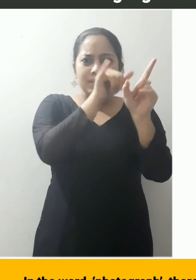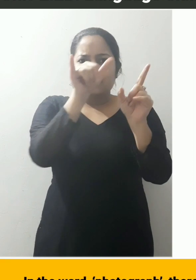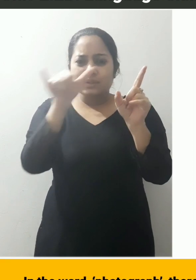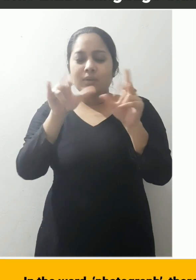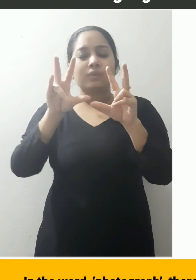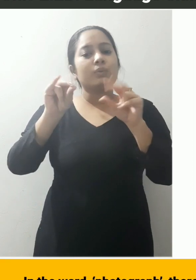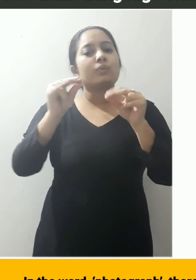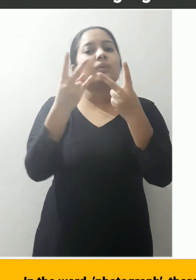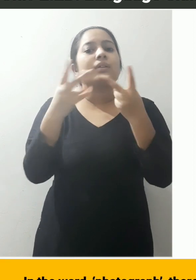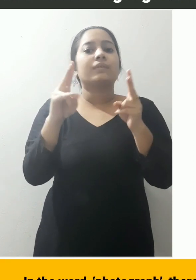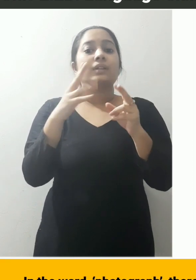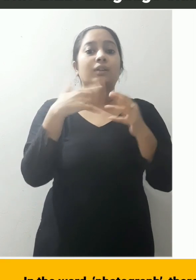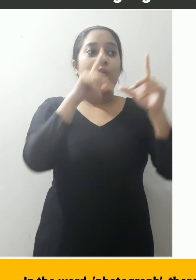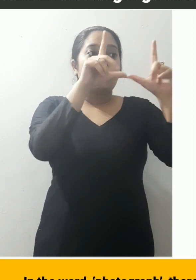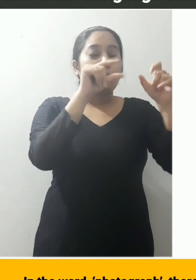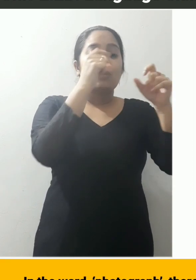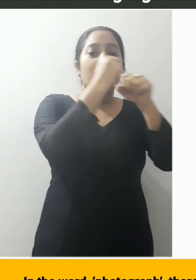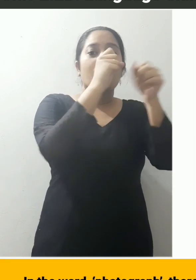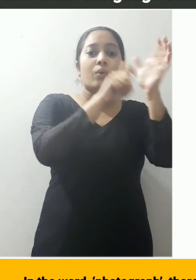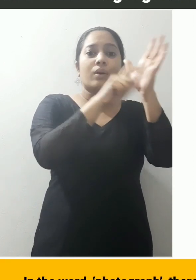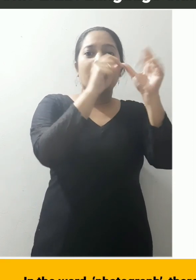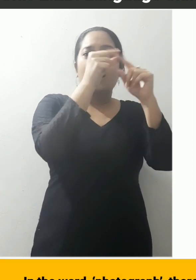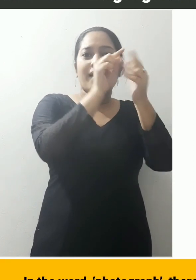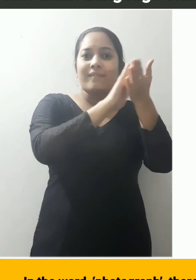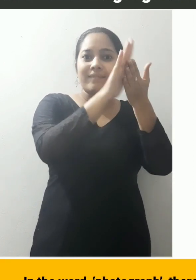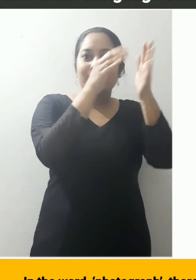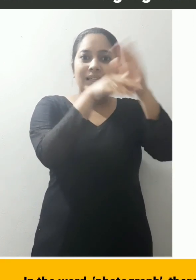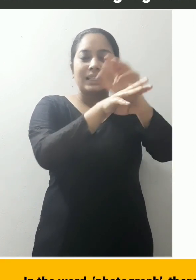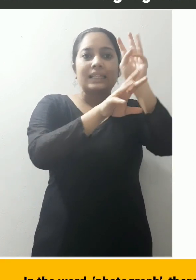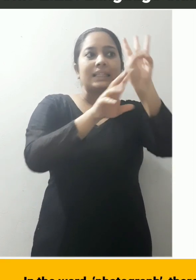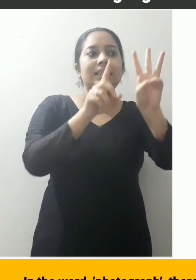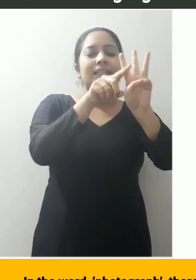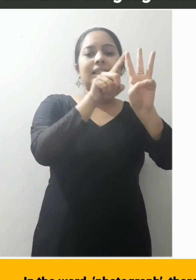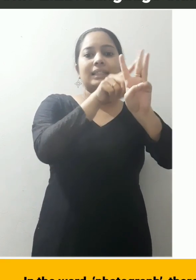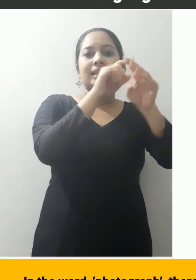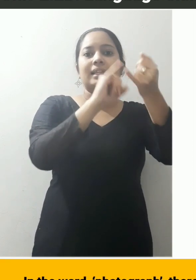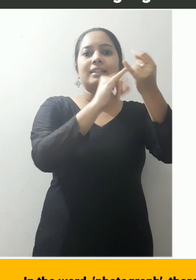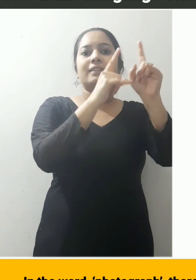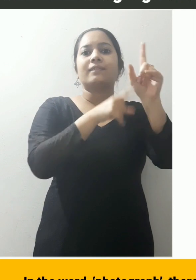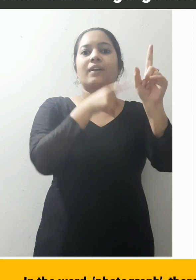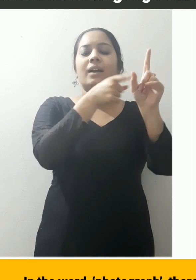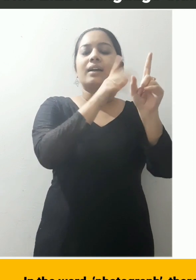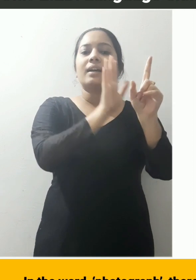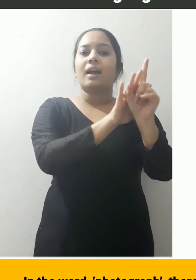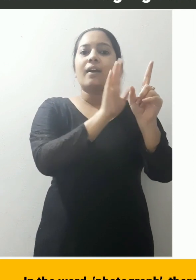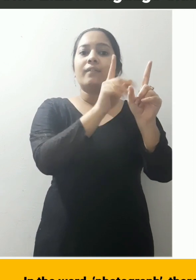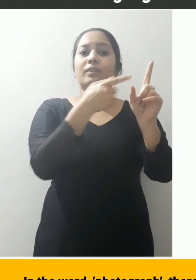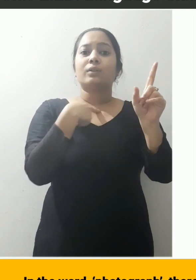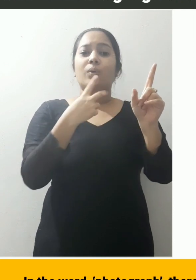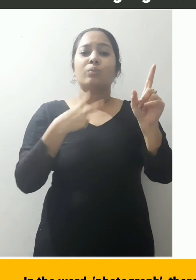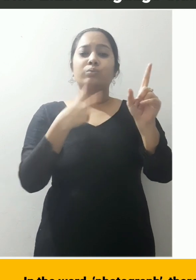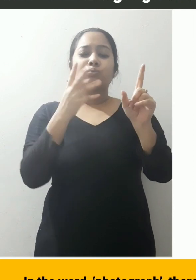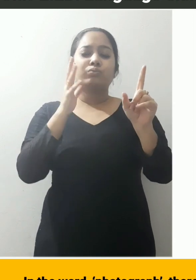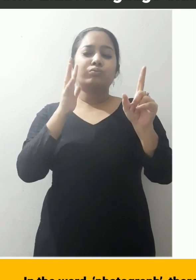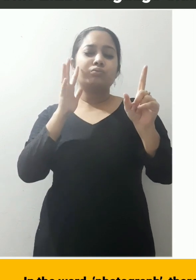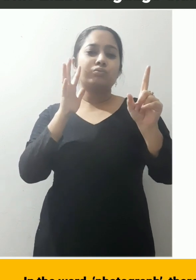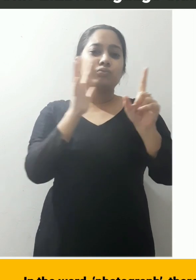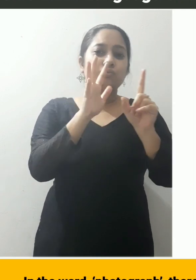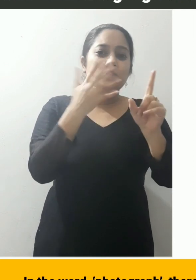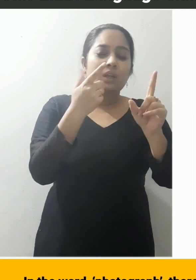word photograph, there are 3 syllables. And the first one is stressed in this